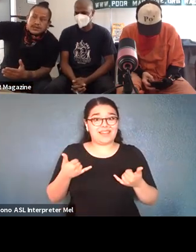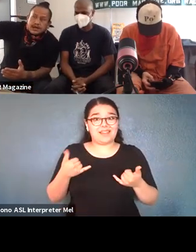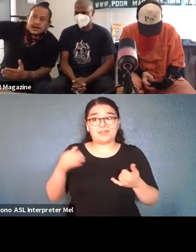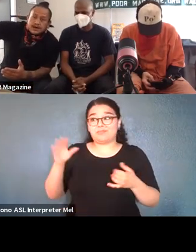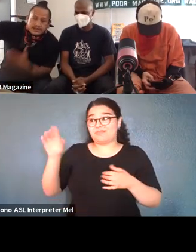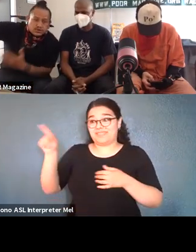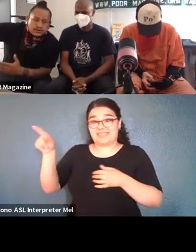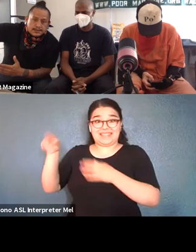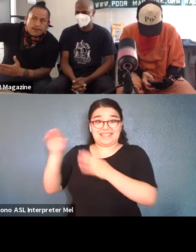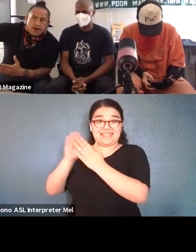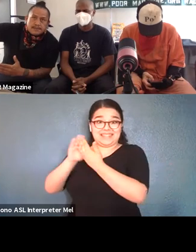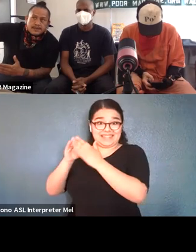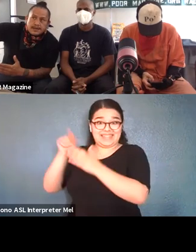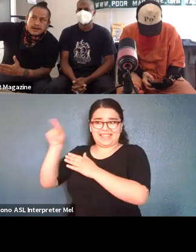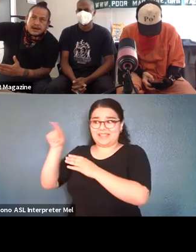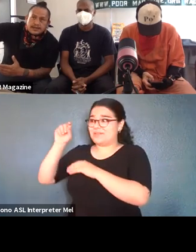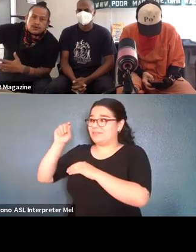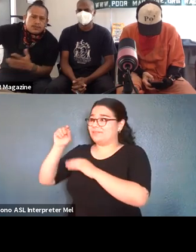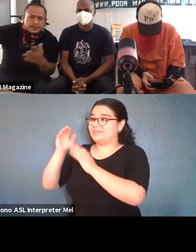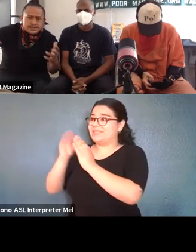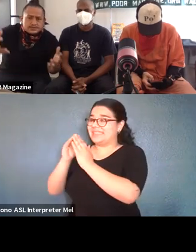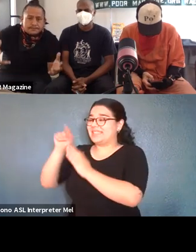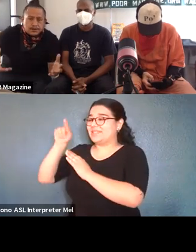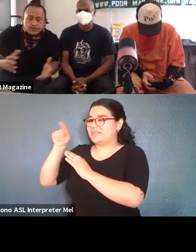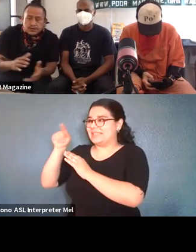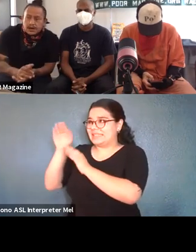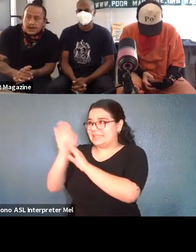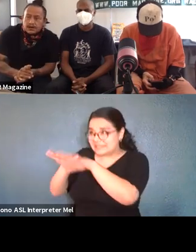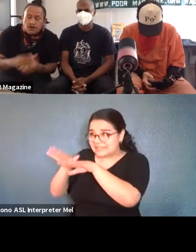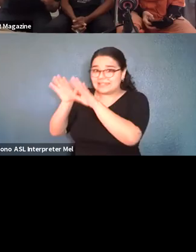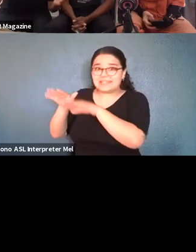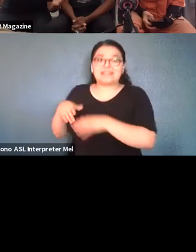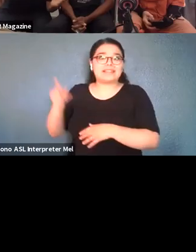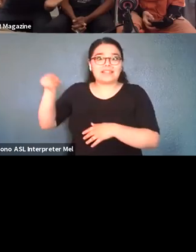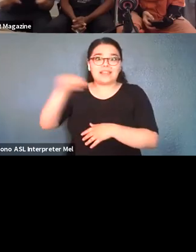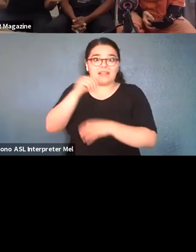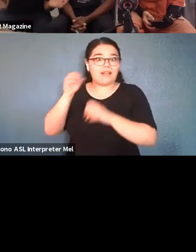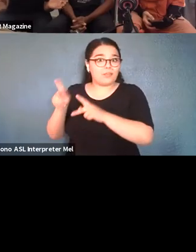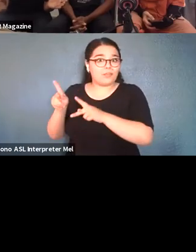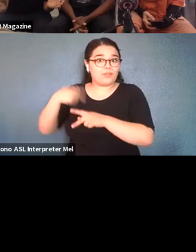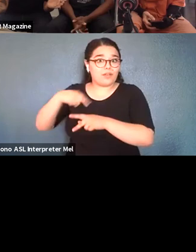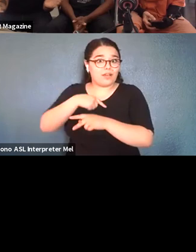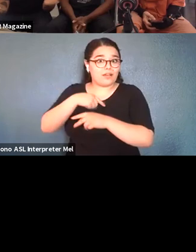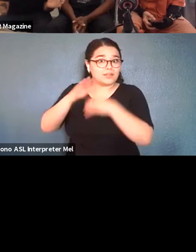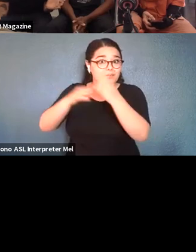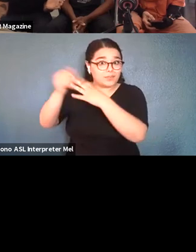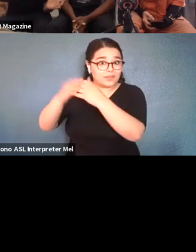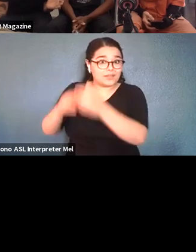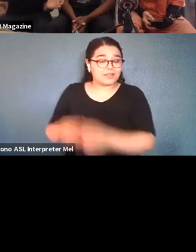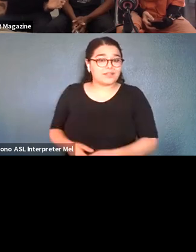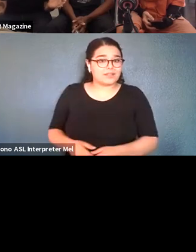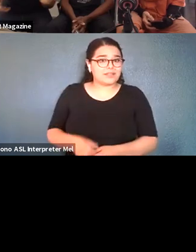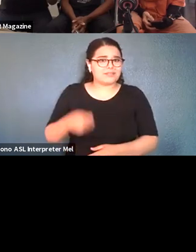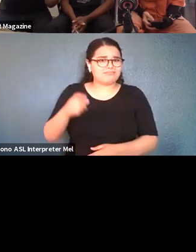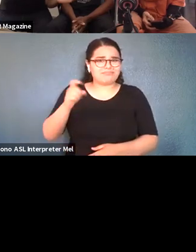Oakland in zoning department that they'll let us build homefulness without really have to have 3 parking